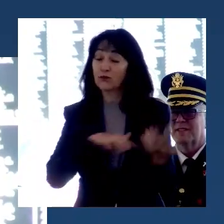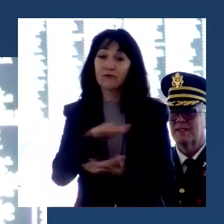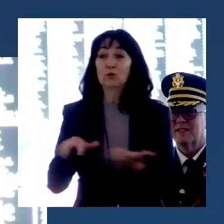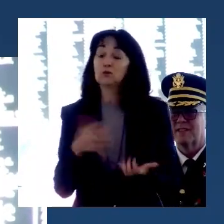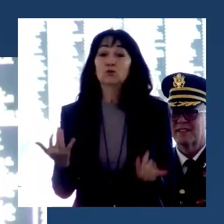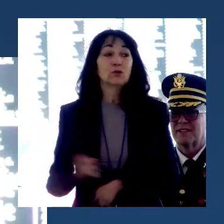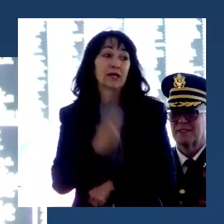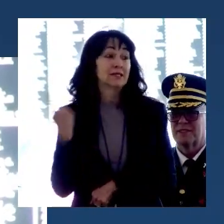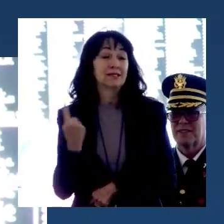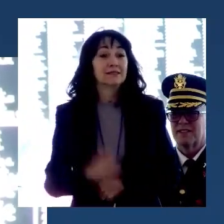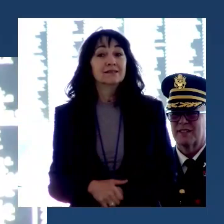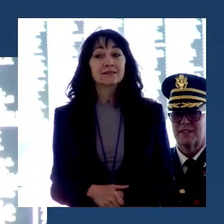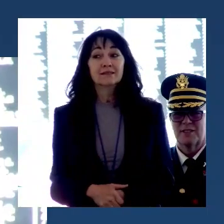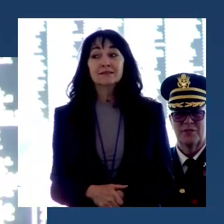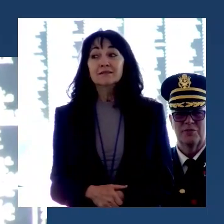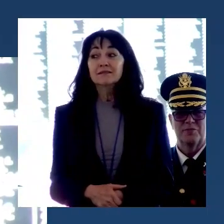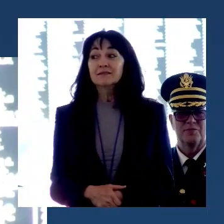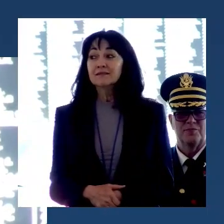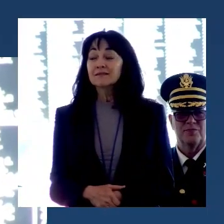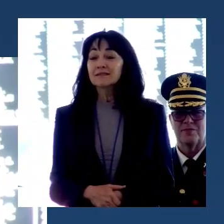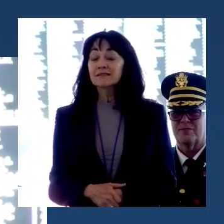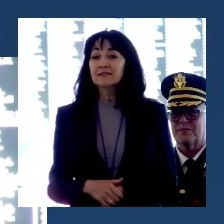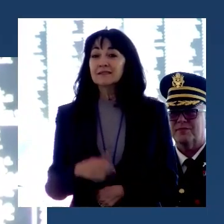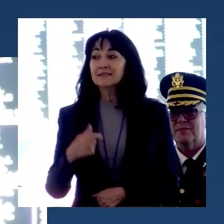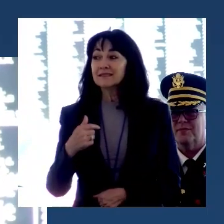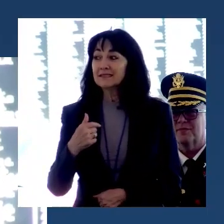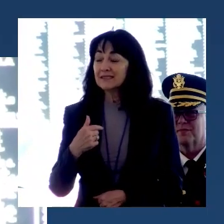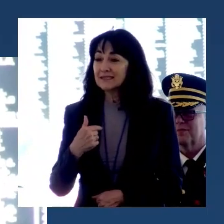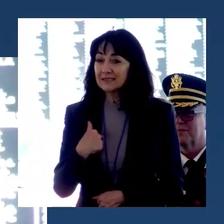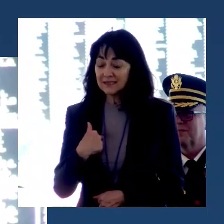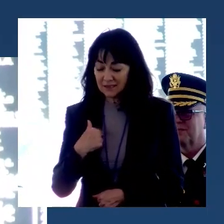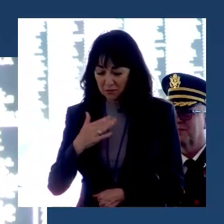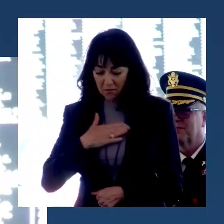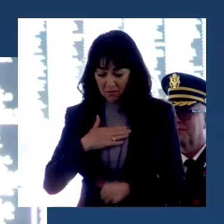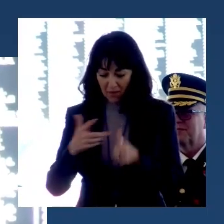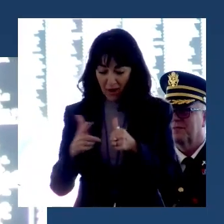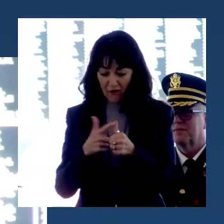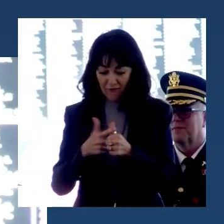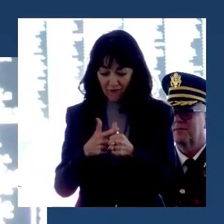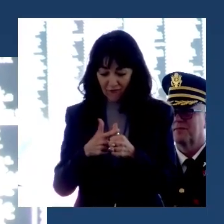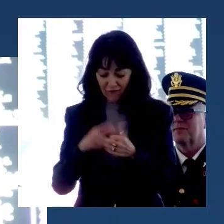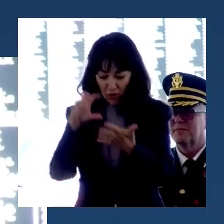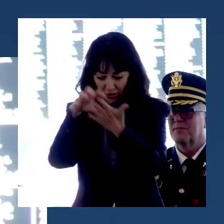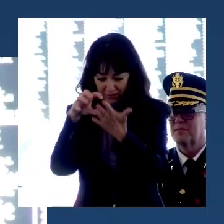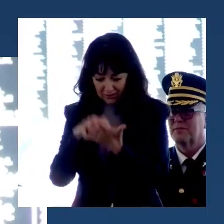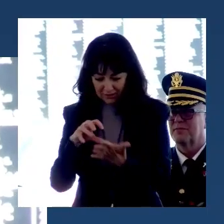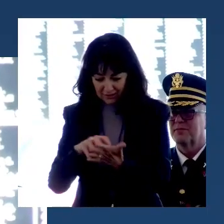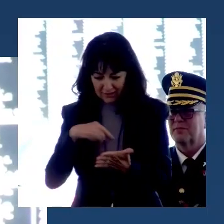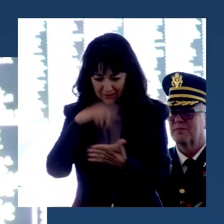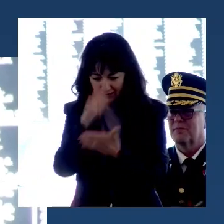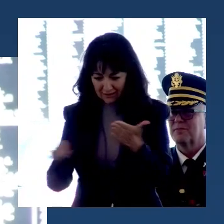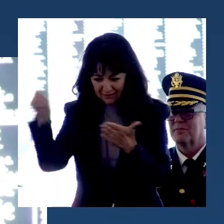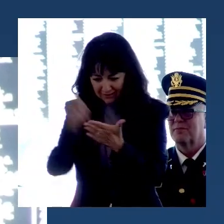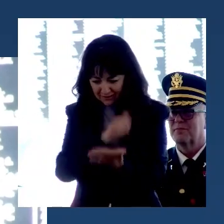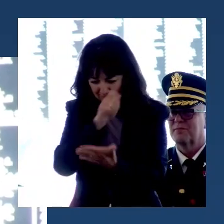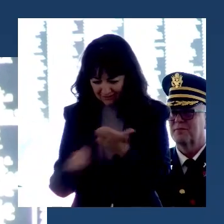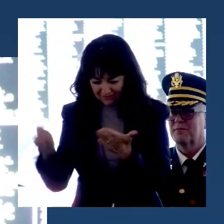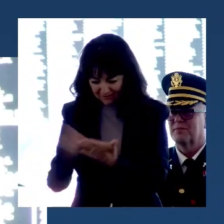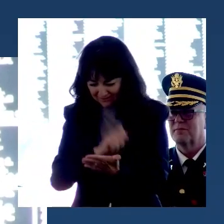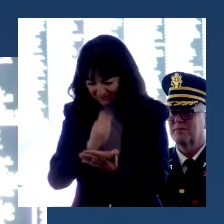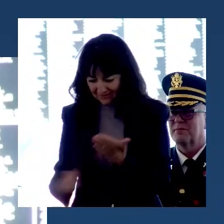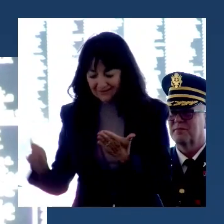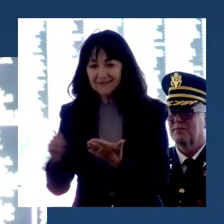confused. And I had to strike all my first couple paragraphs that, you know, just can count on